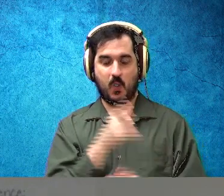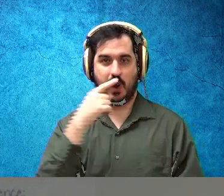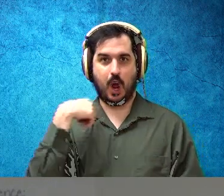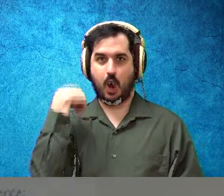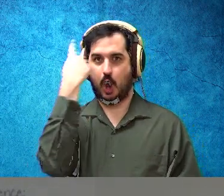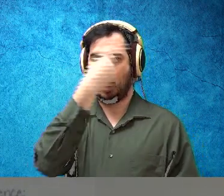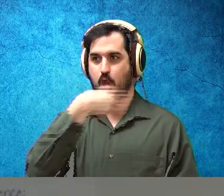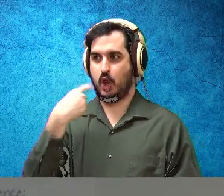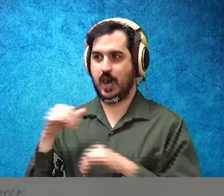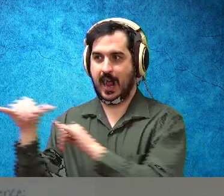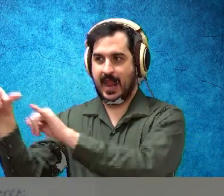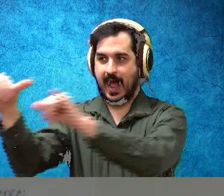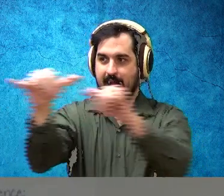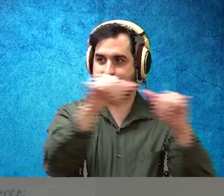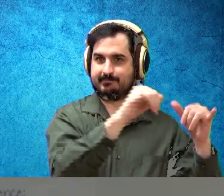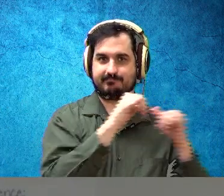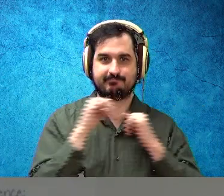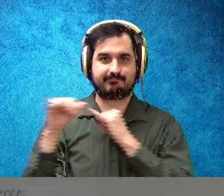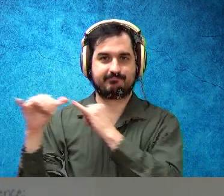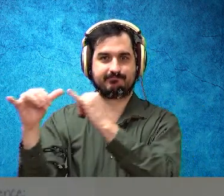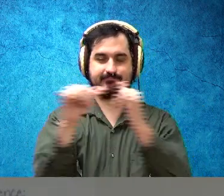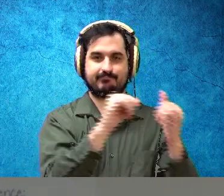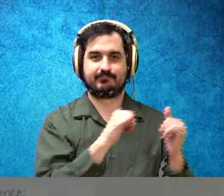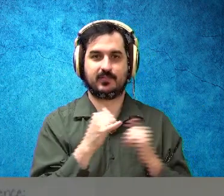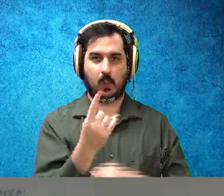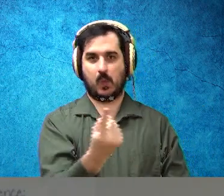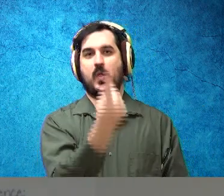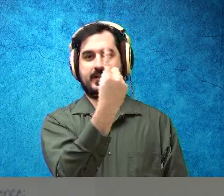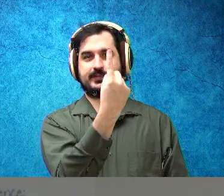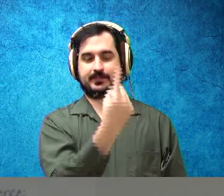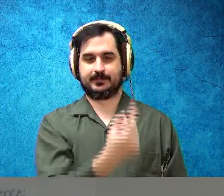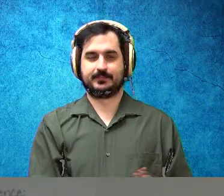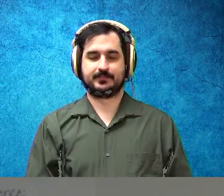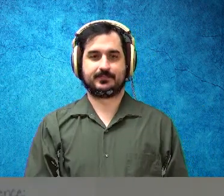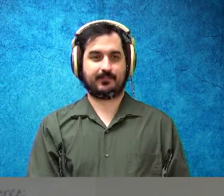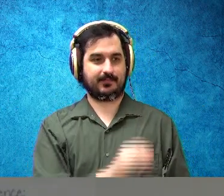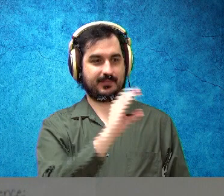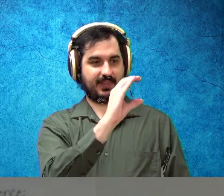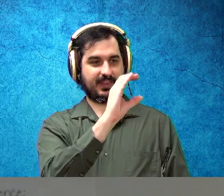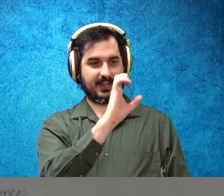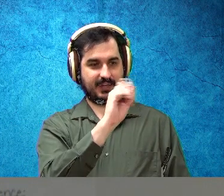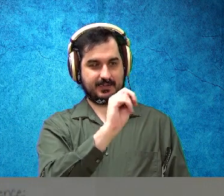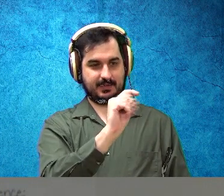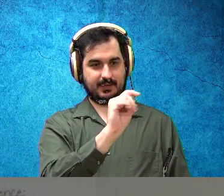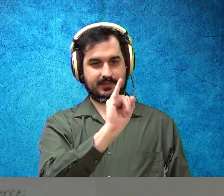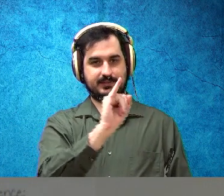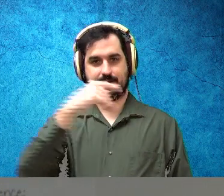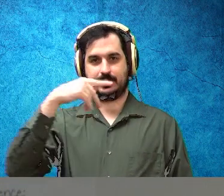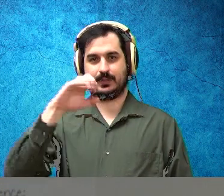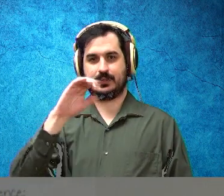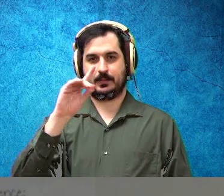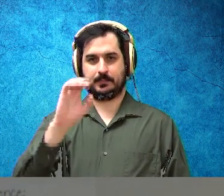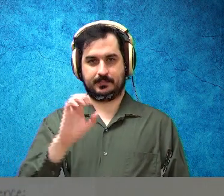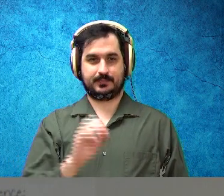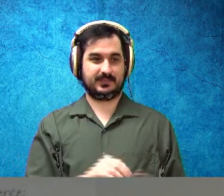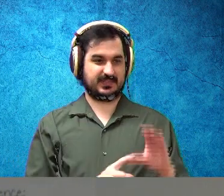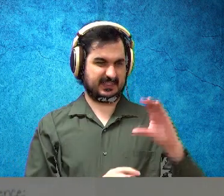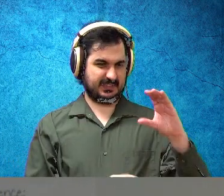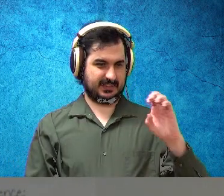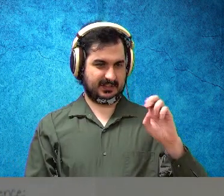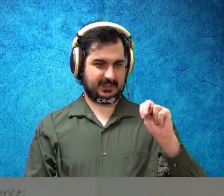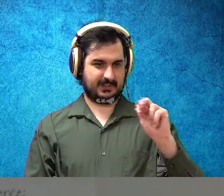were one. Okay? Our centipede. Center we just talked about and it meant 100. Pede.